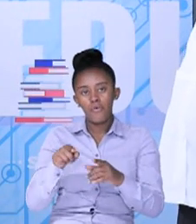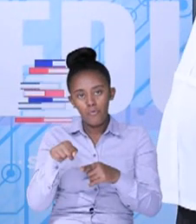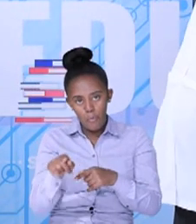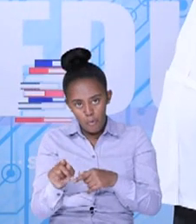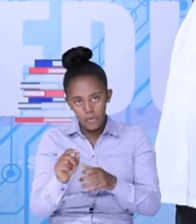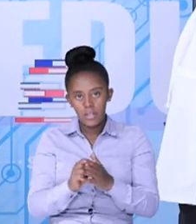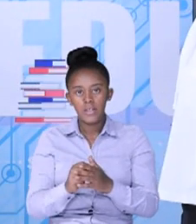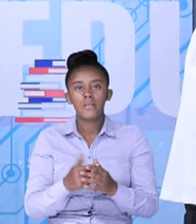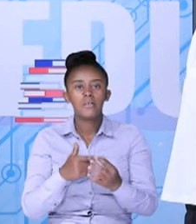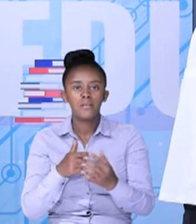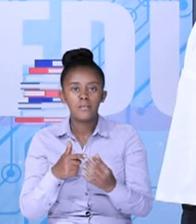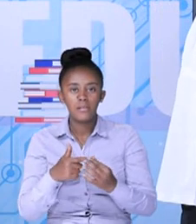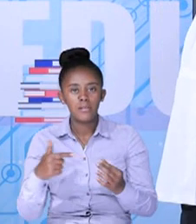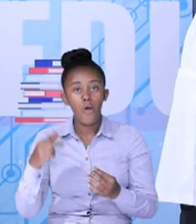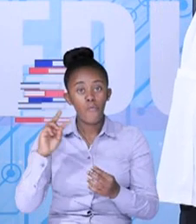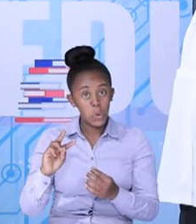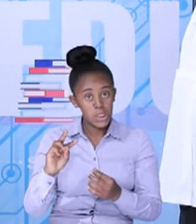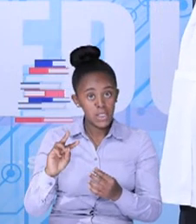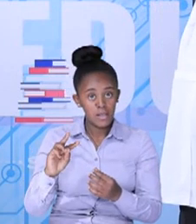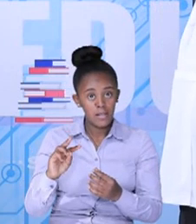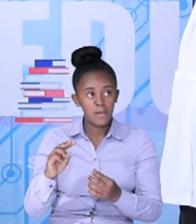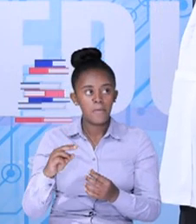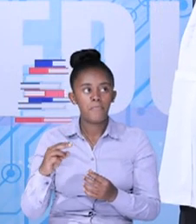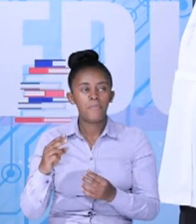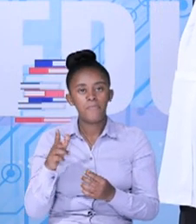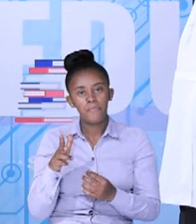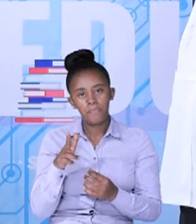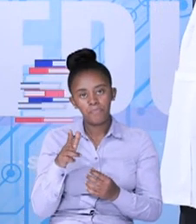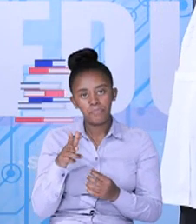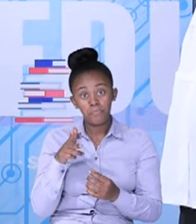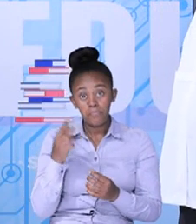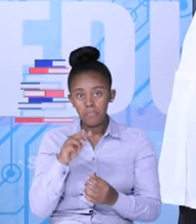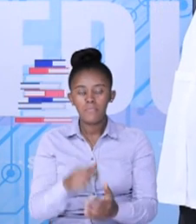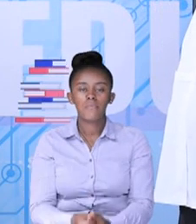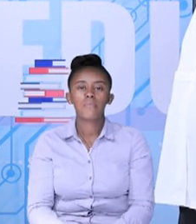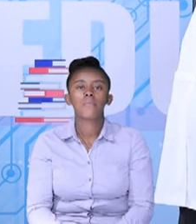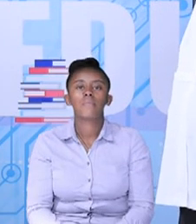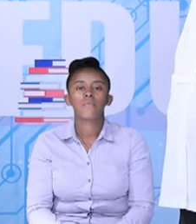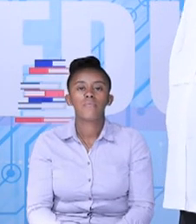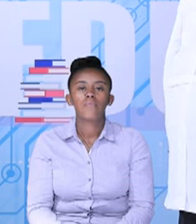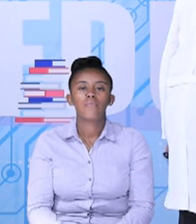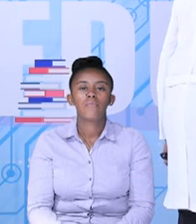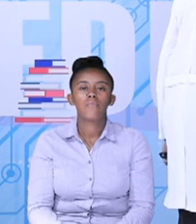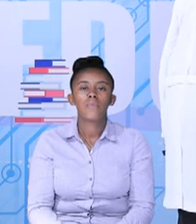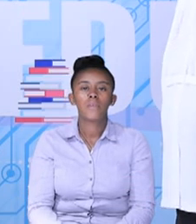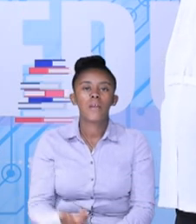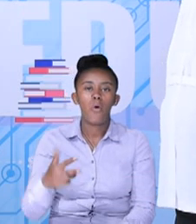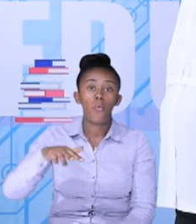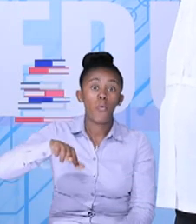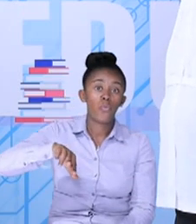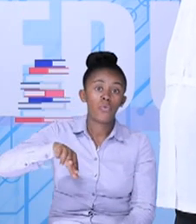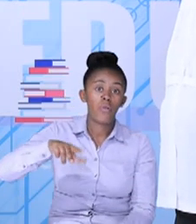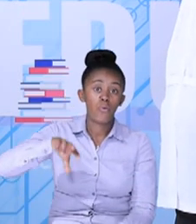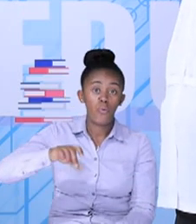point your index finger to the direction of the velocity, and the direction of the magnetic field is not into the page, it is out